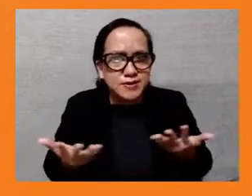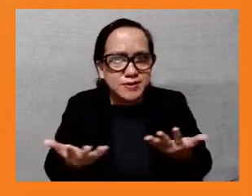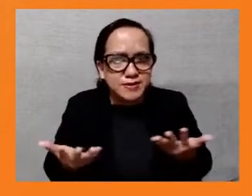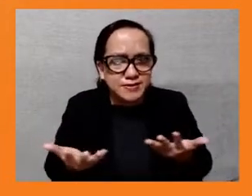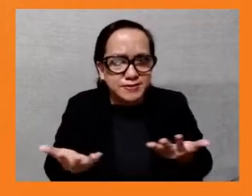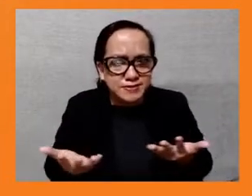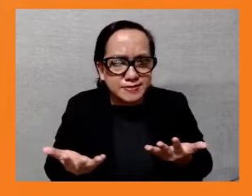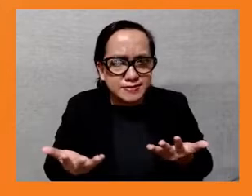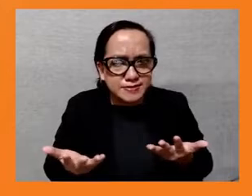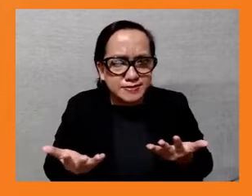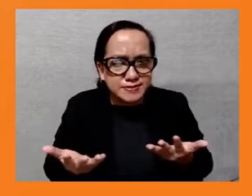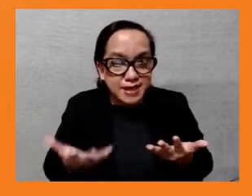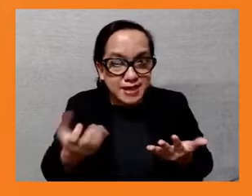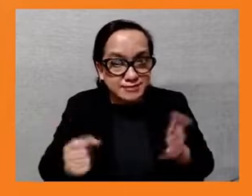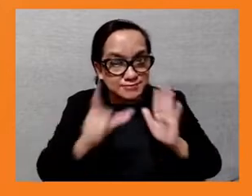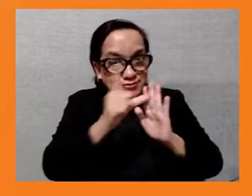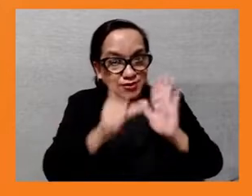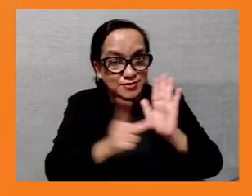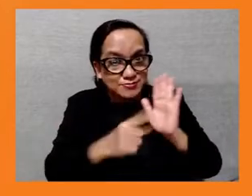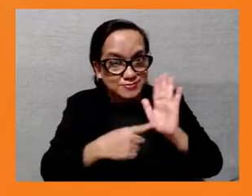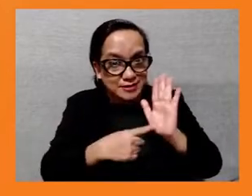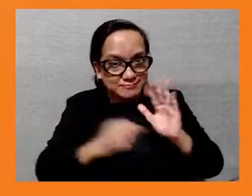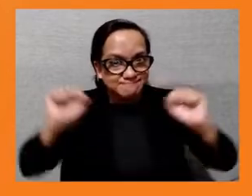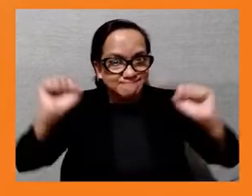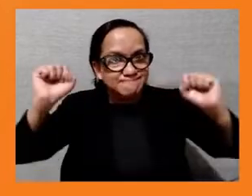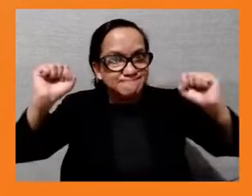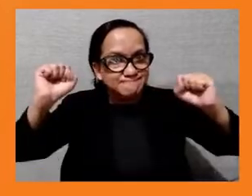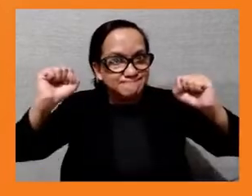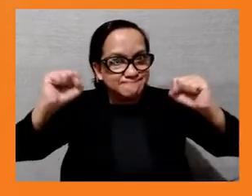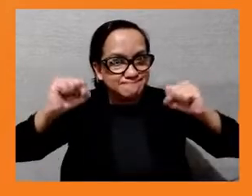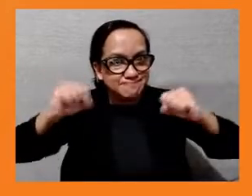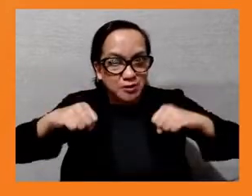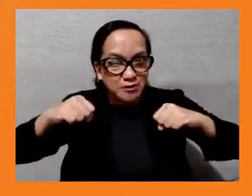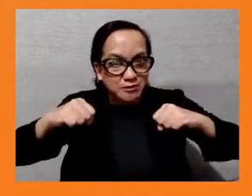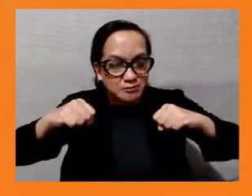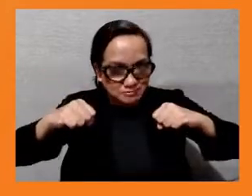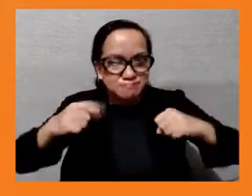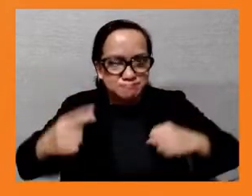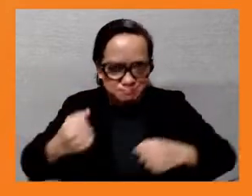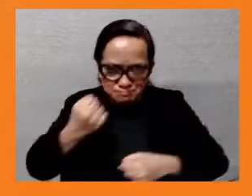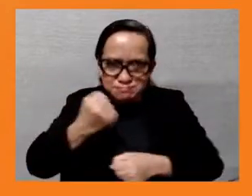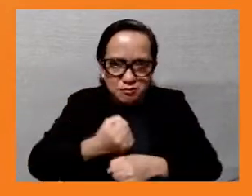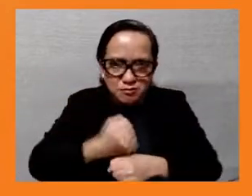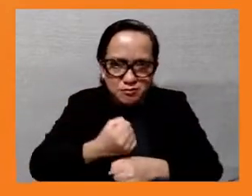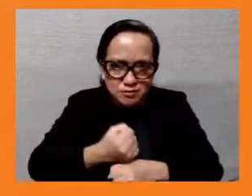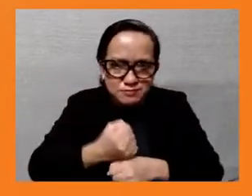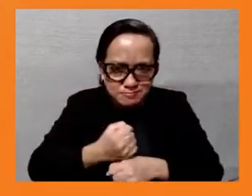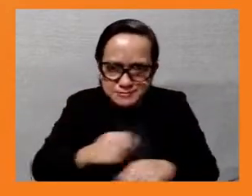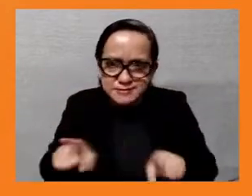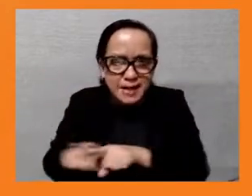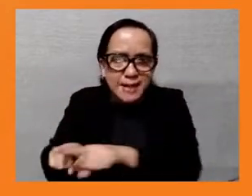saddening. I'll come to more of some of those points afterwards, but it's certainly something that we need to look into more.